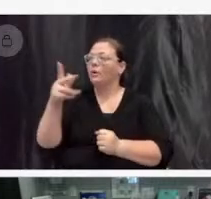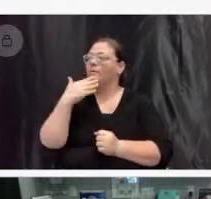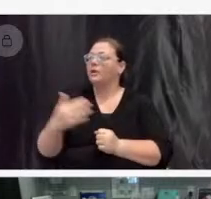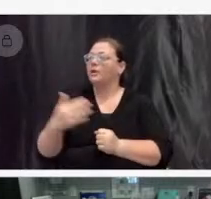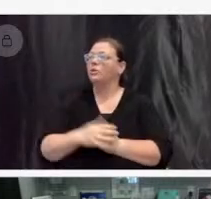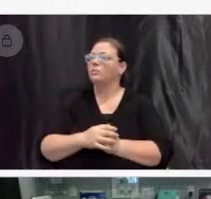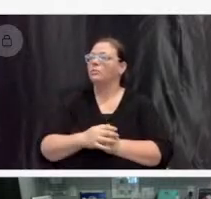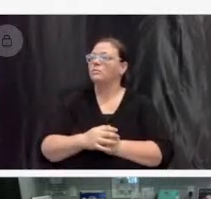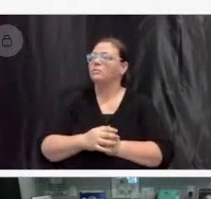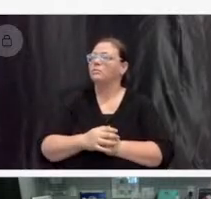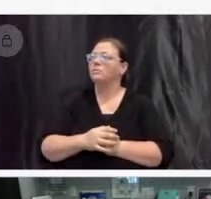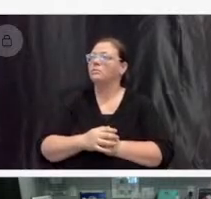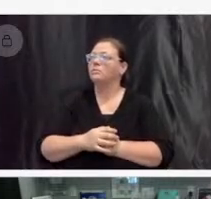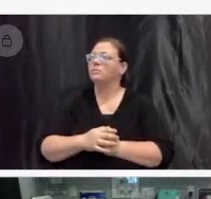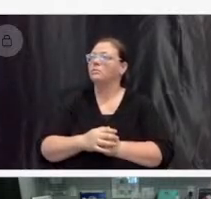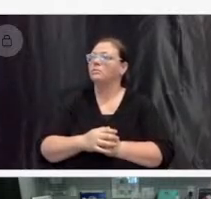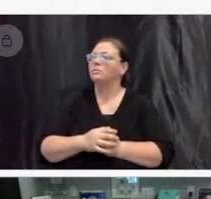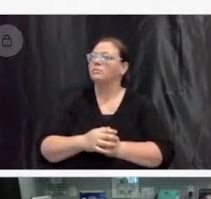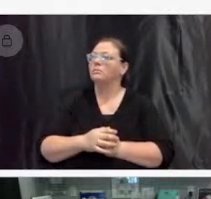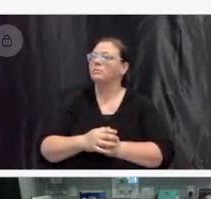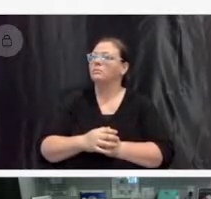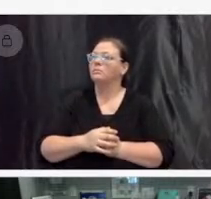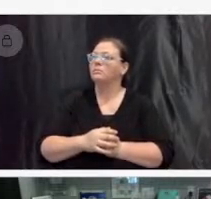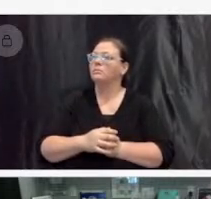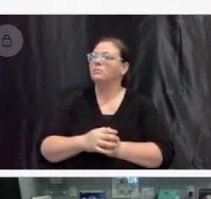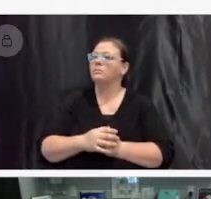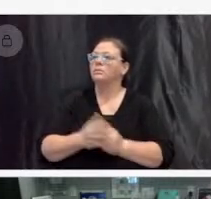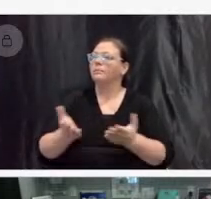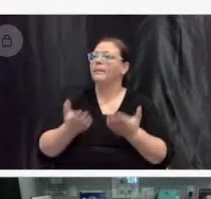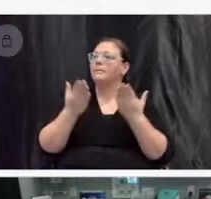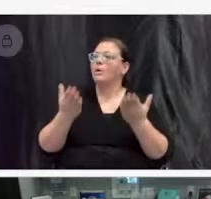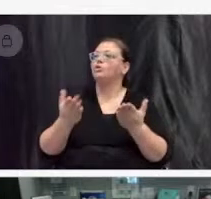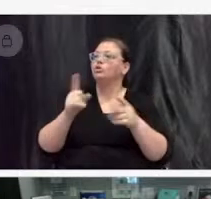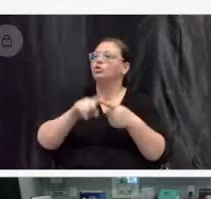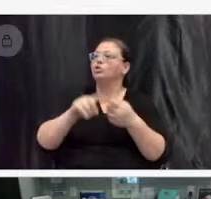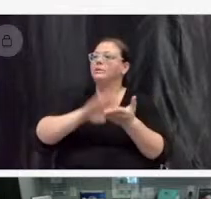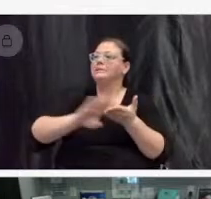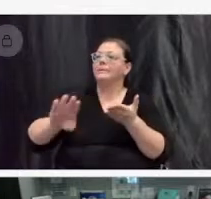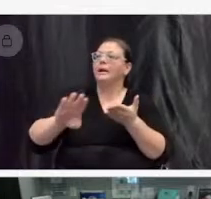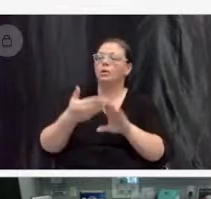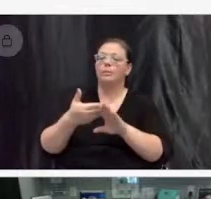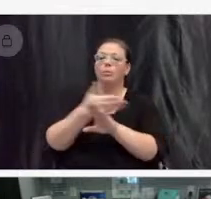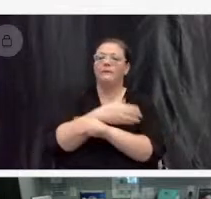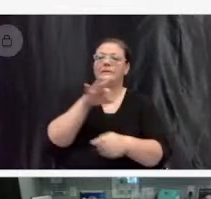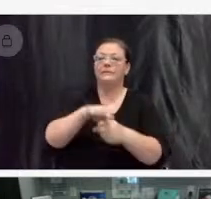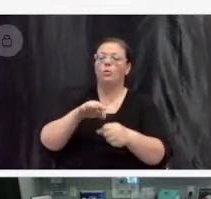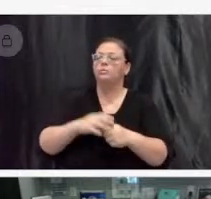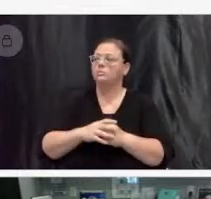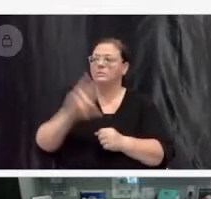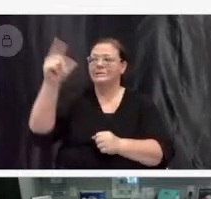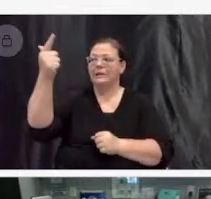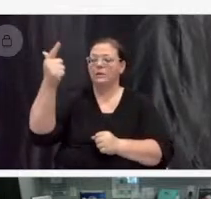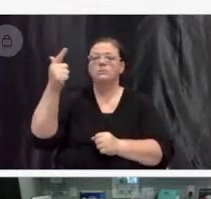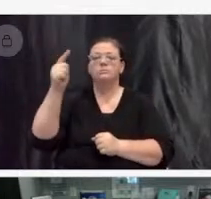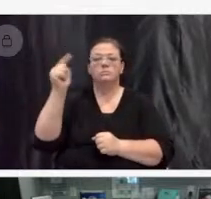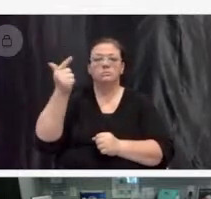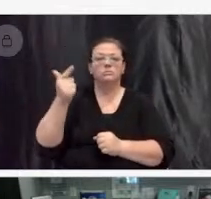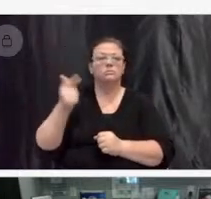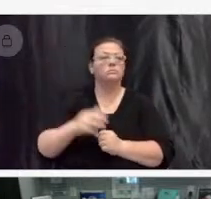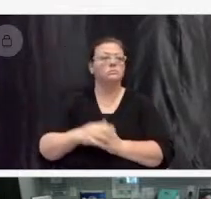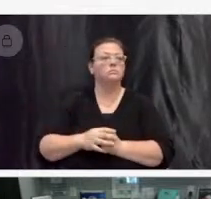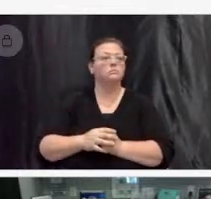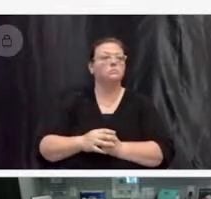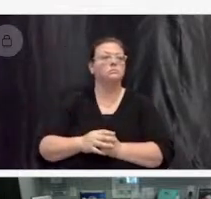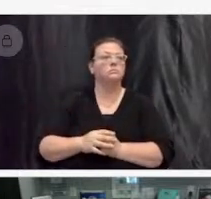Then we hear the application. Would any commissioner like to make a motion to expunge? Make a motion to expunge the previous vote. Second. All right, we have a motion